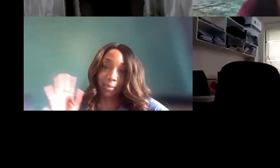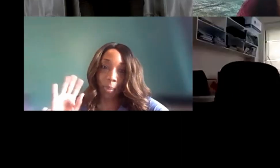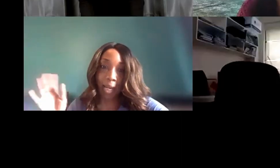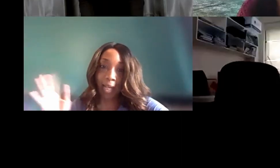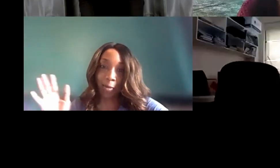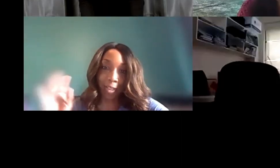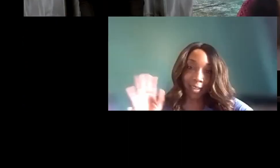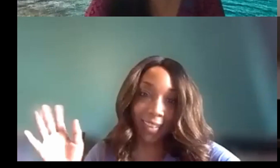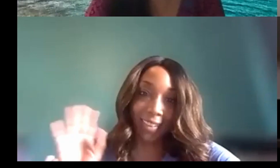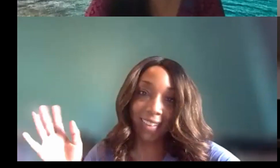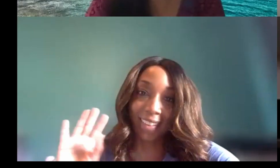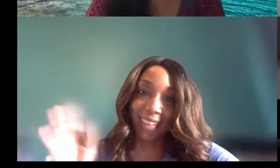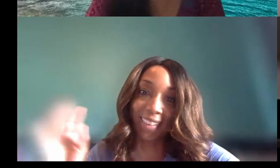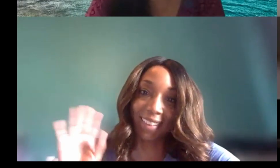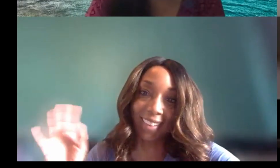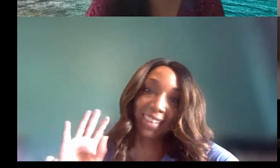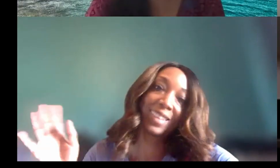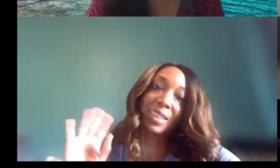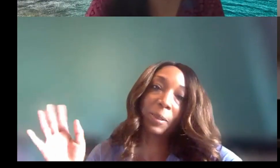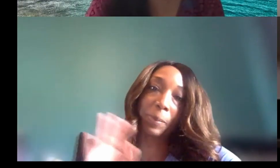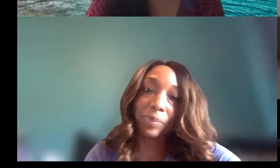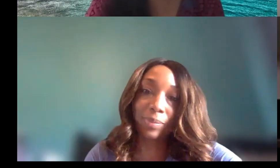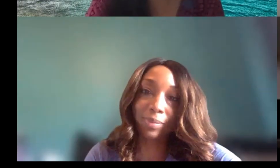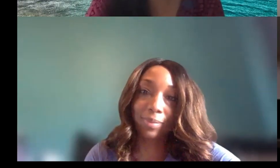Bye, Henry. Bye, Pohnpei.